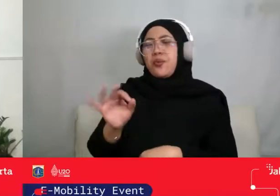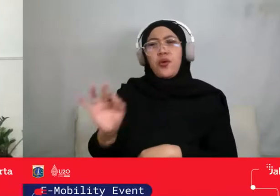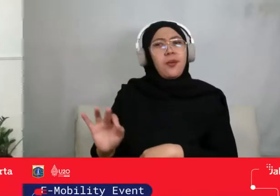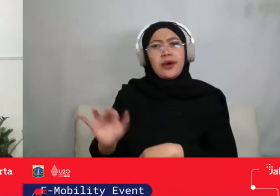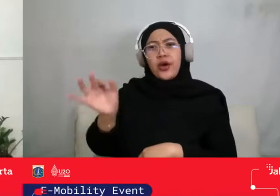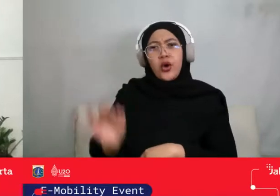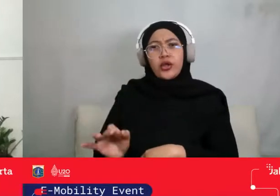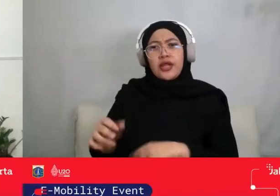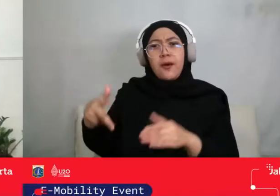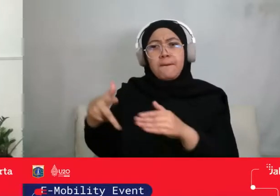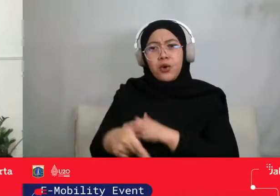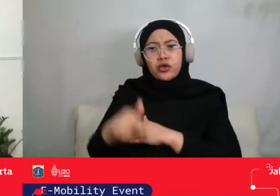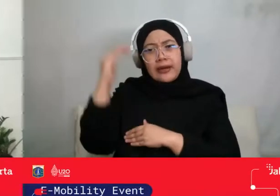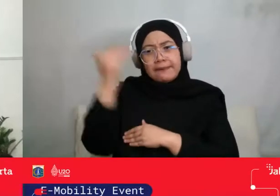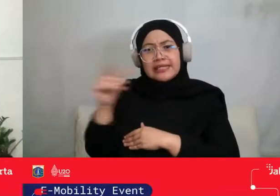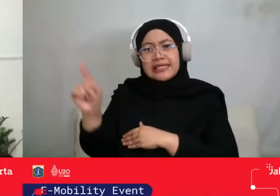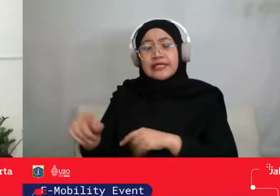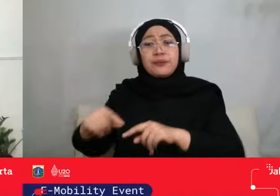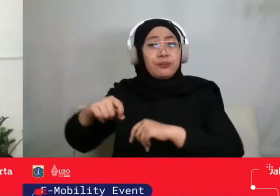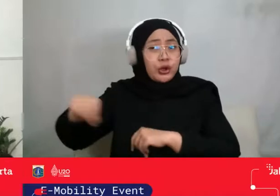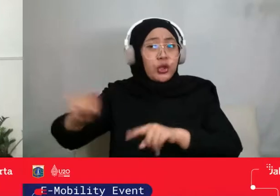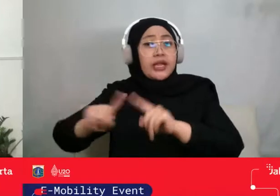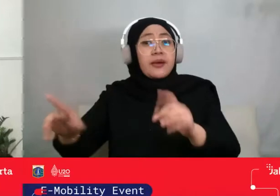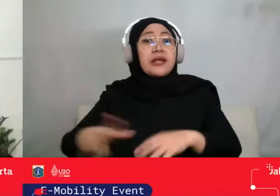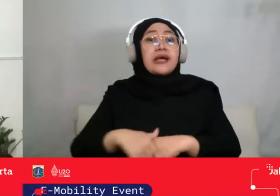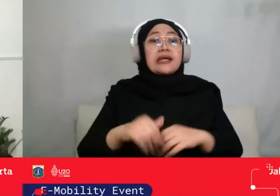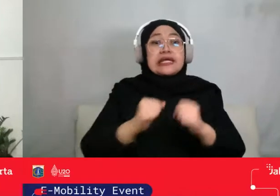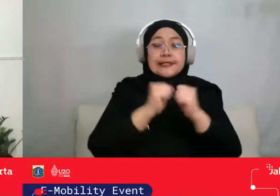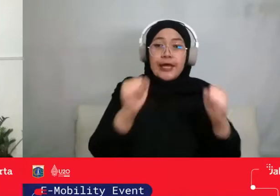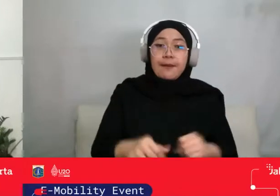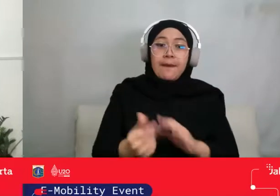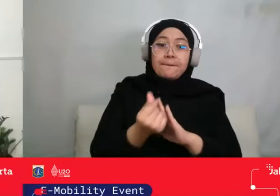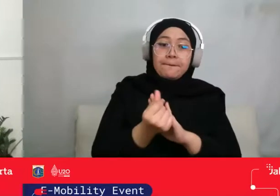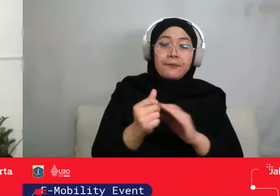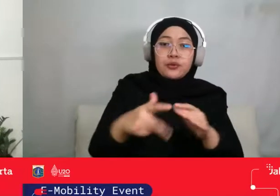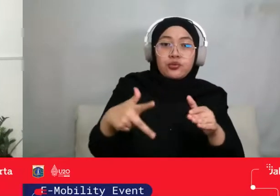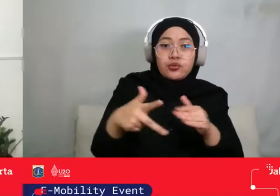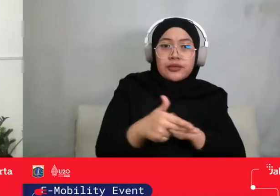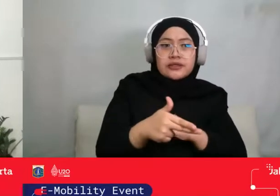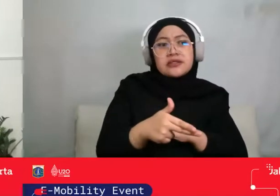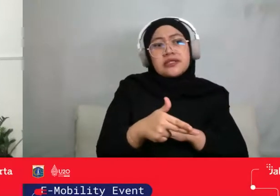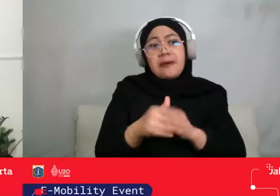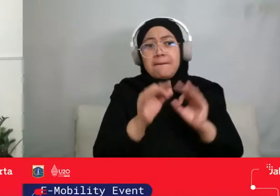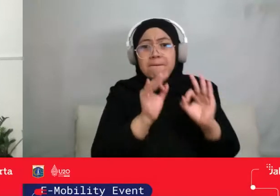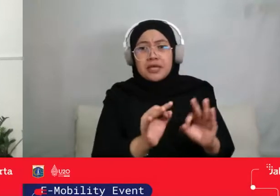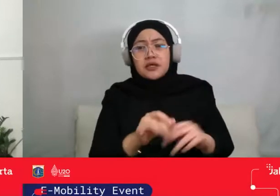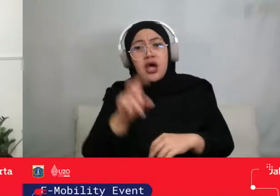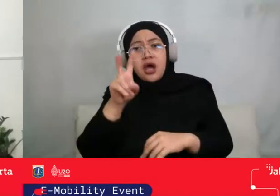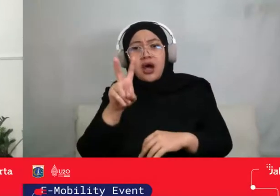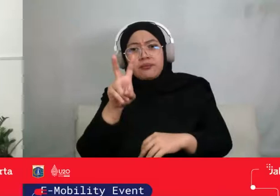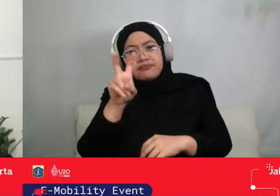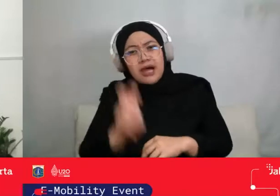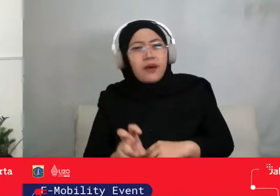with proper structuring, maybe even subsidy is not required. So like Ms. Macedo was presenting, in their